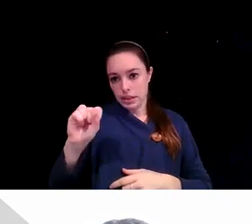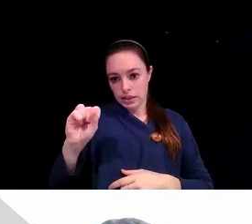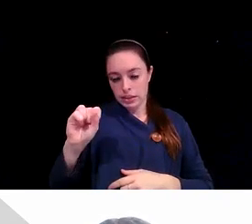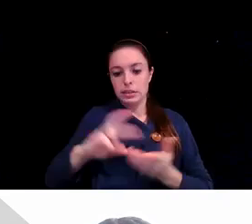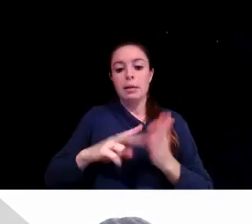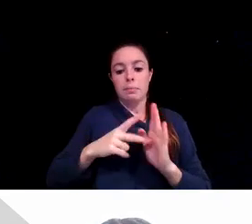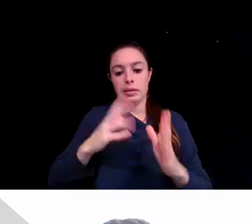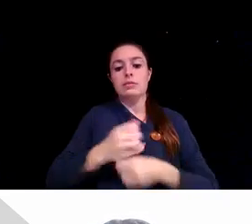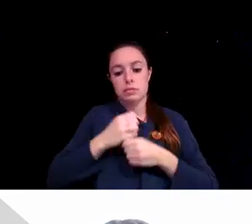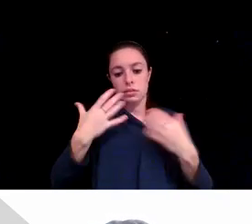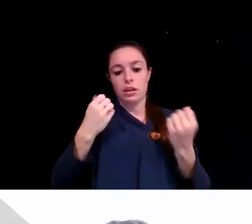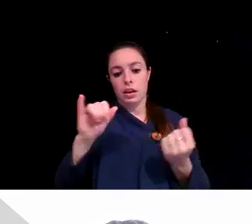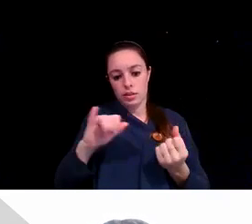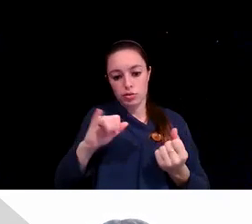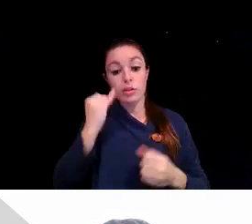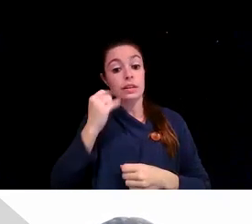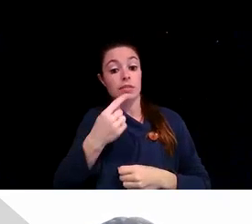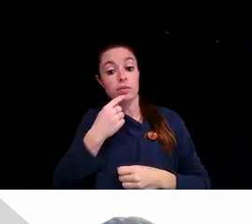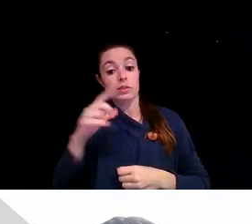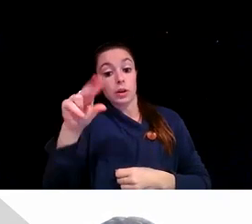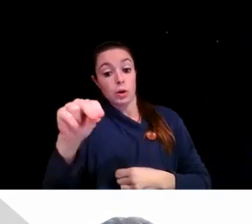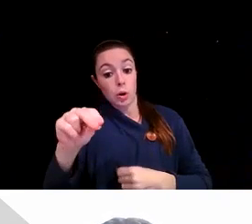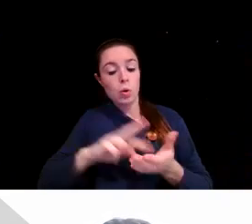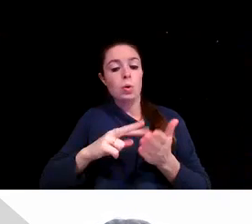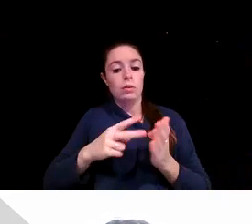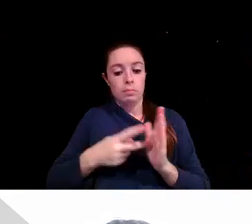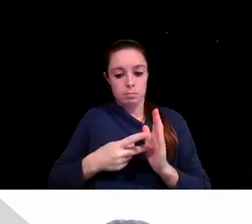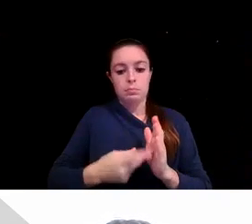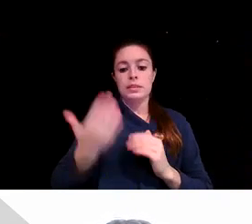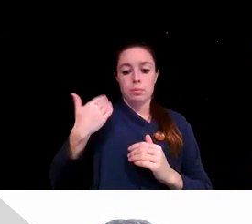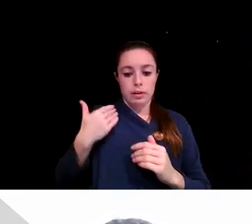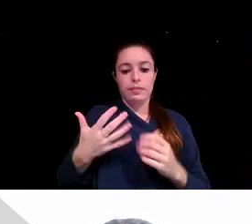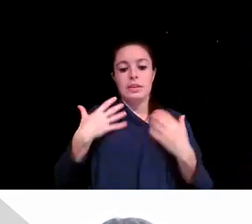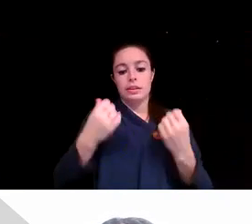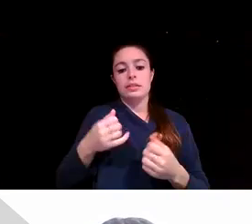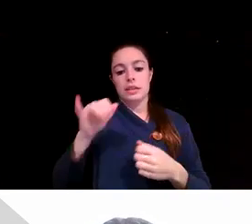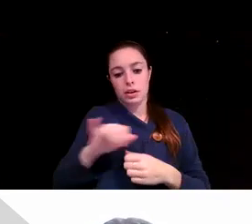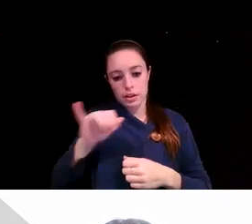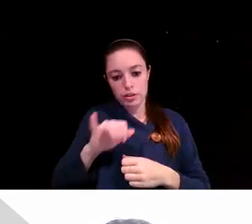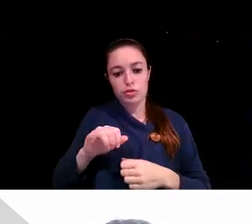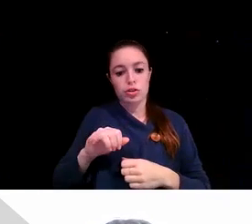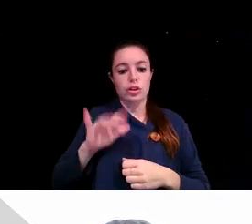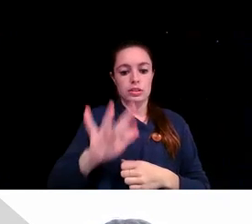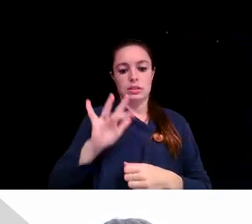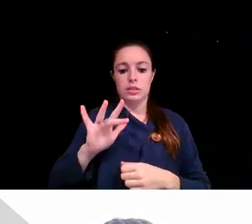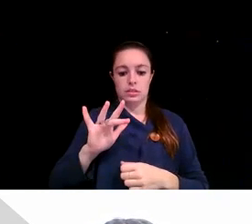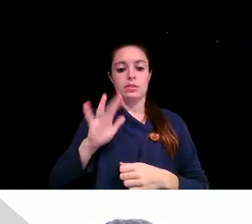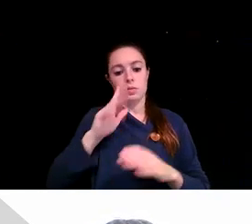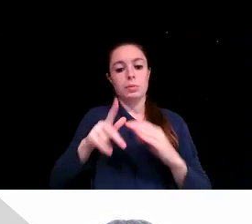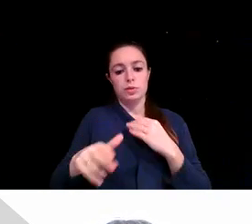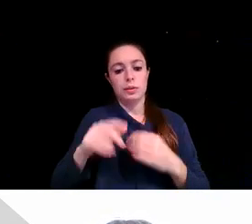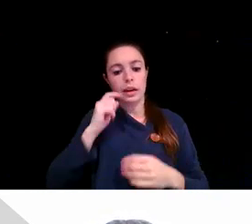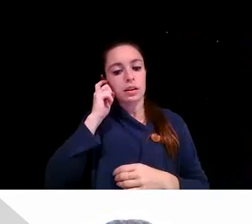no, previous coverage would be terminated. So clicking no to that question is